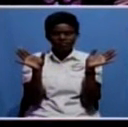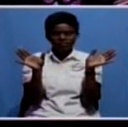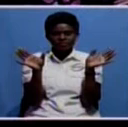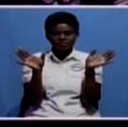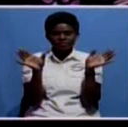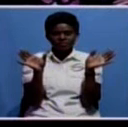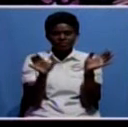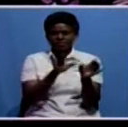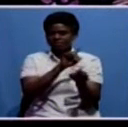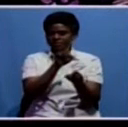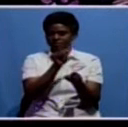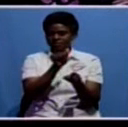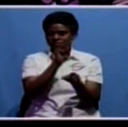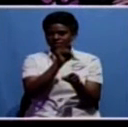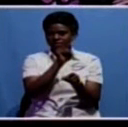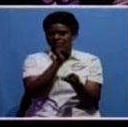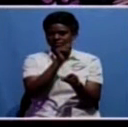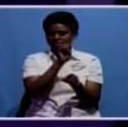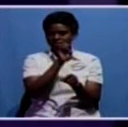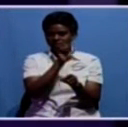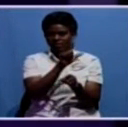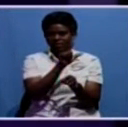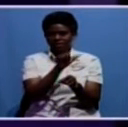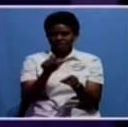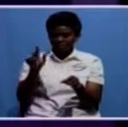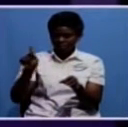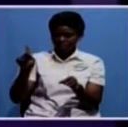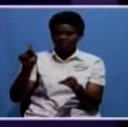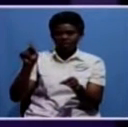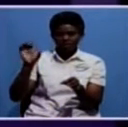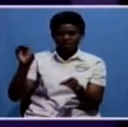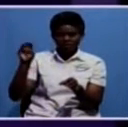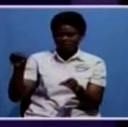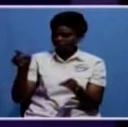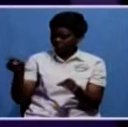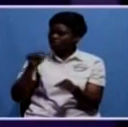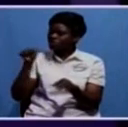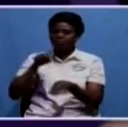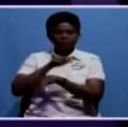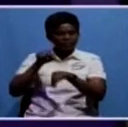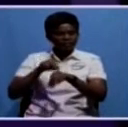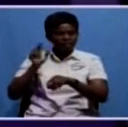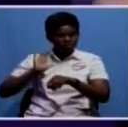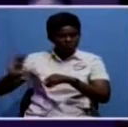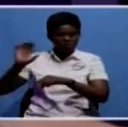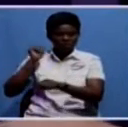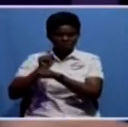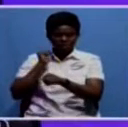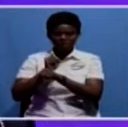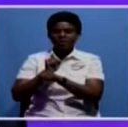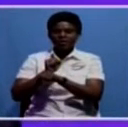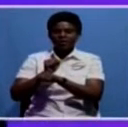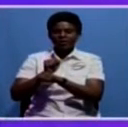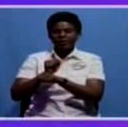While Zamtel was nationalization, KCM is not nationalization. It's just winding up of a relationship with one